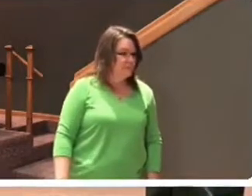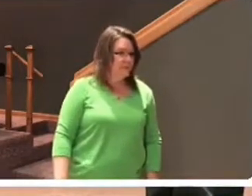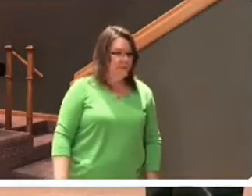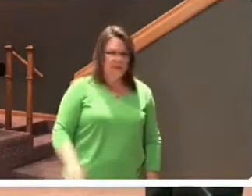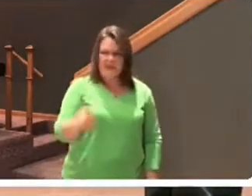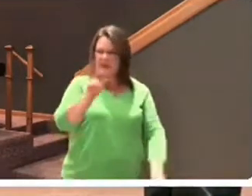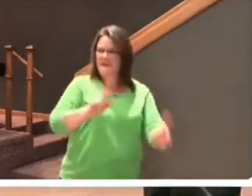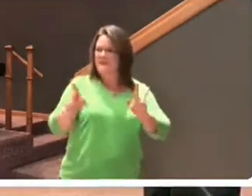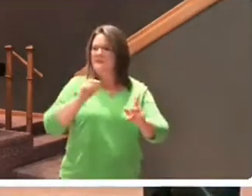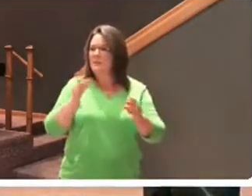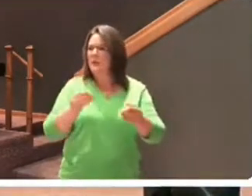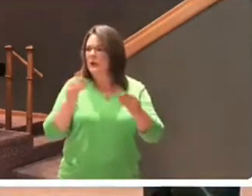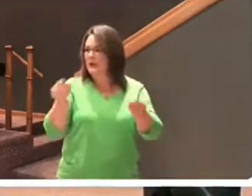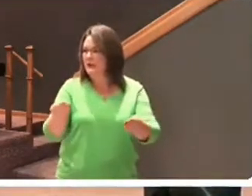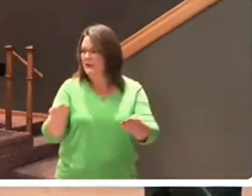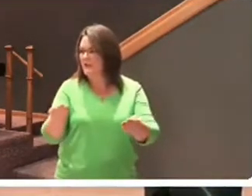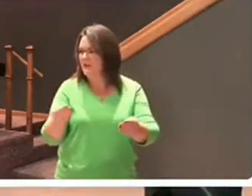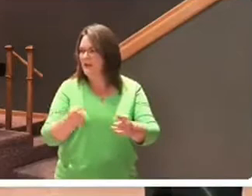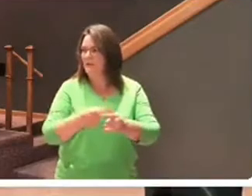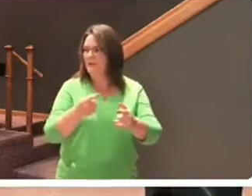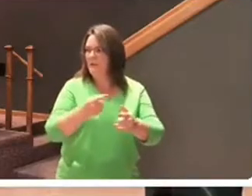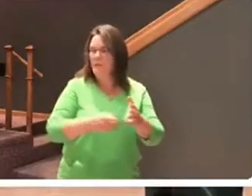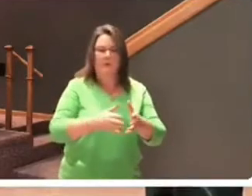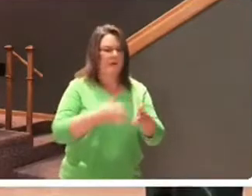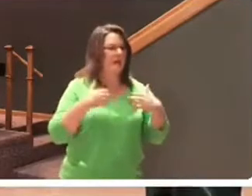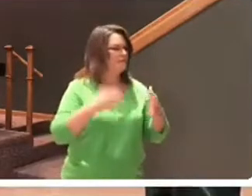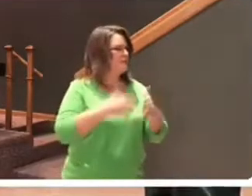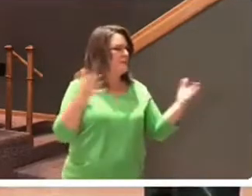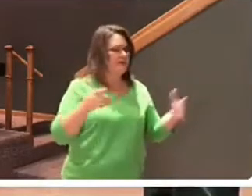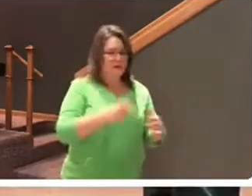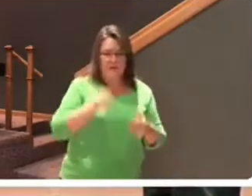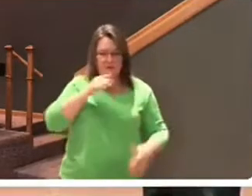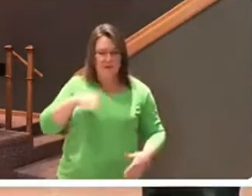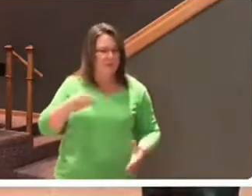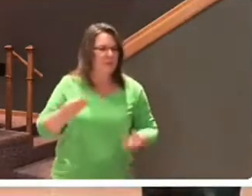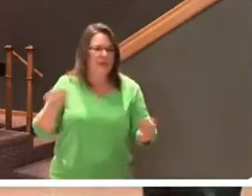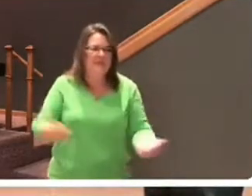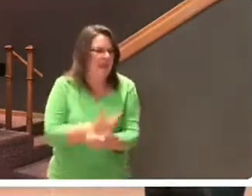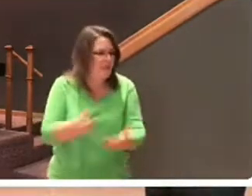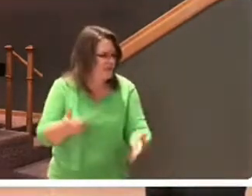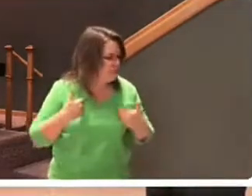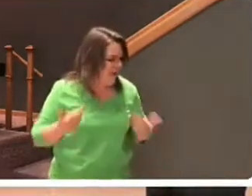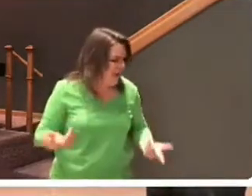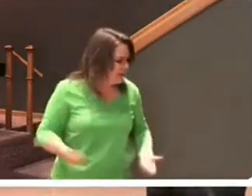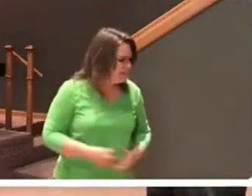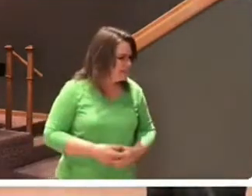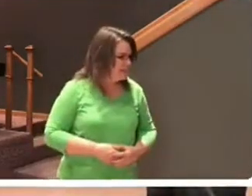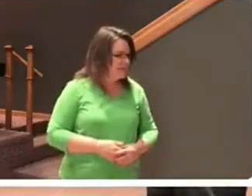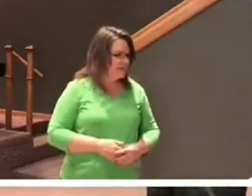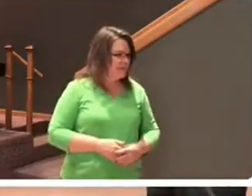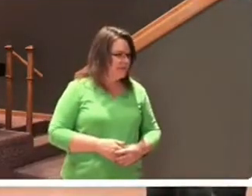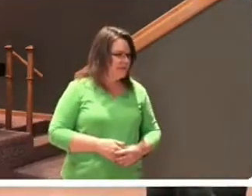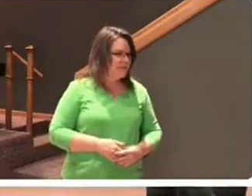These people are giving out of their abundance, but she just gave everything she has."